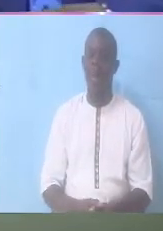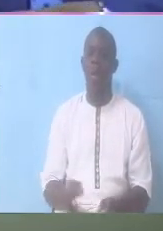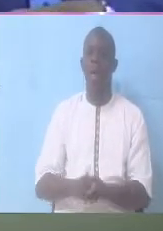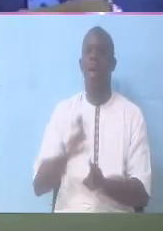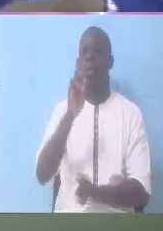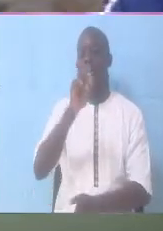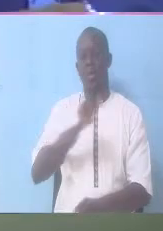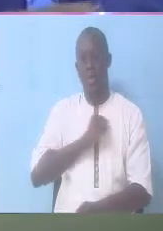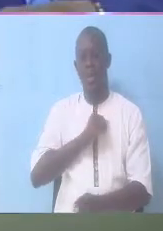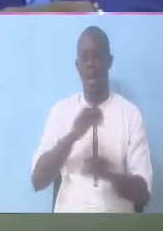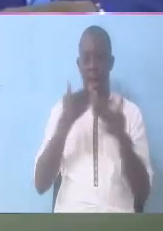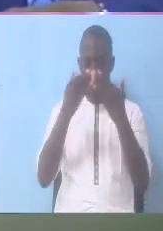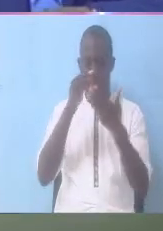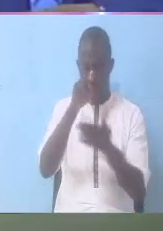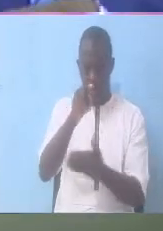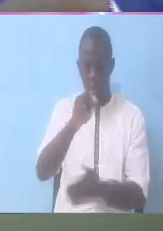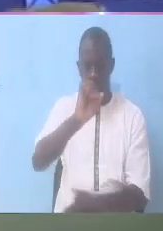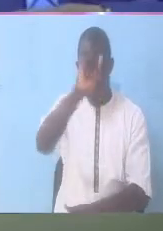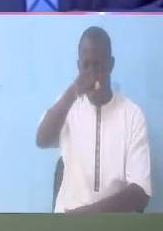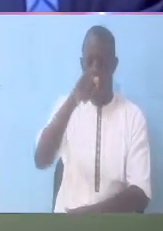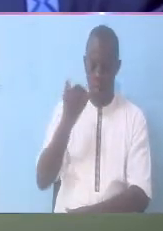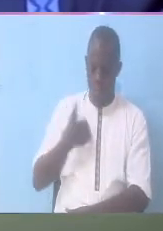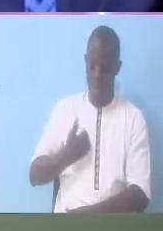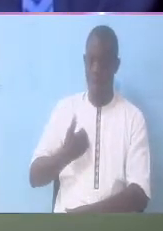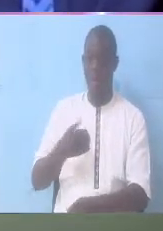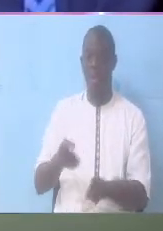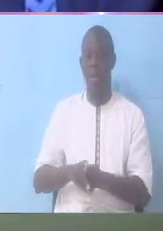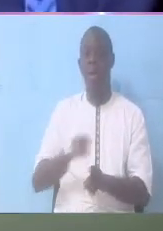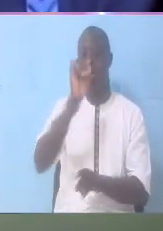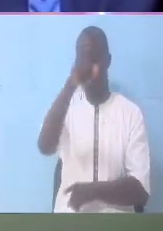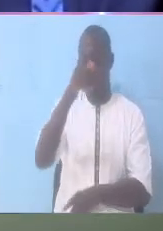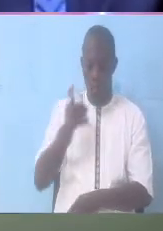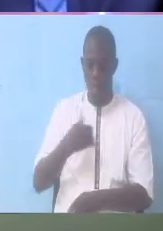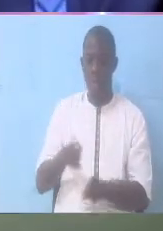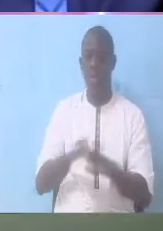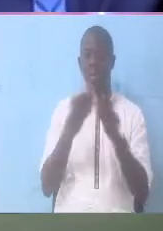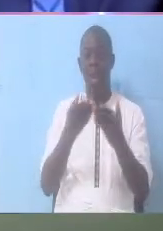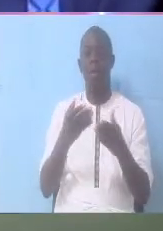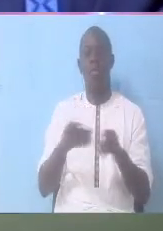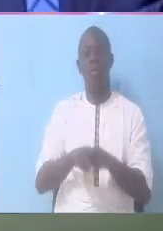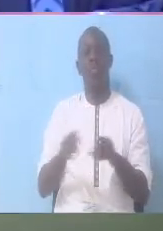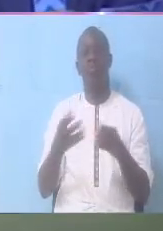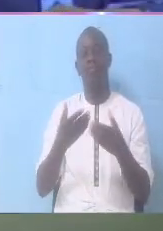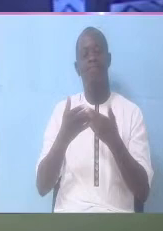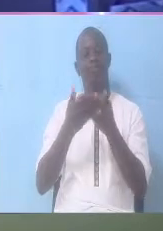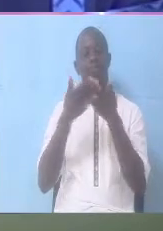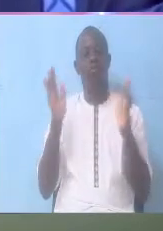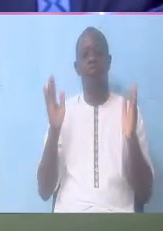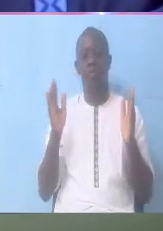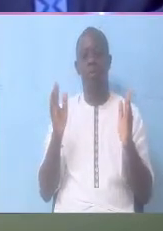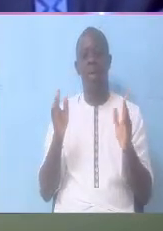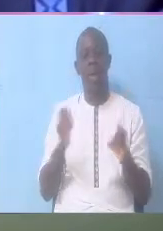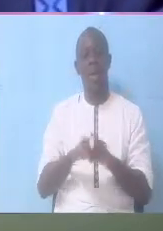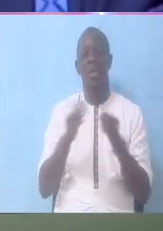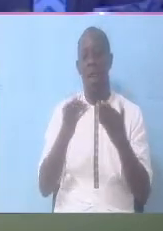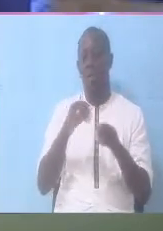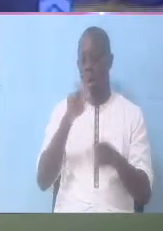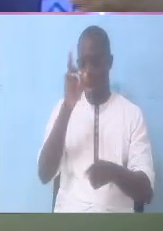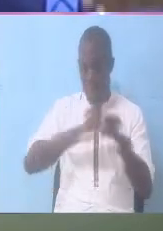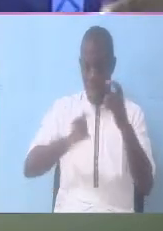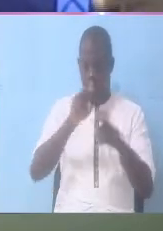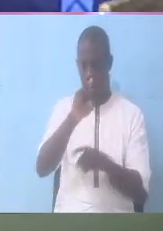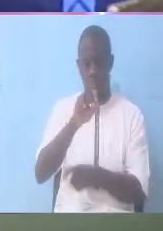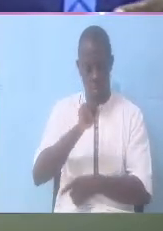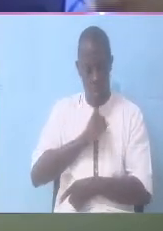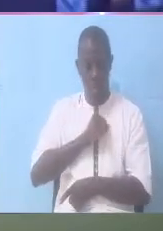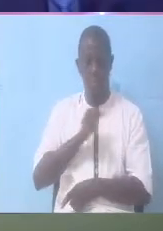that your people have been disappeared. Yes. And you